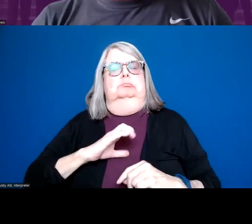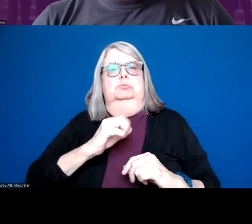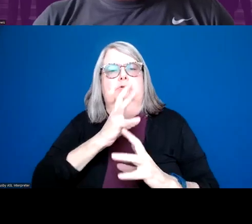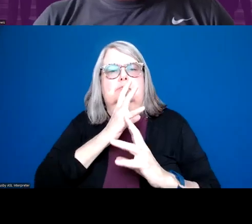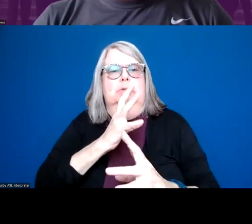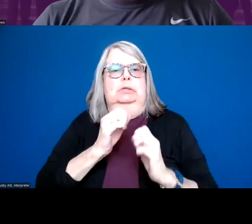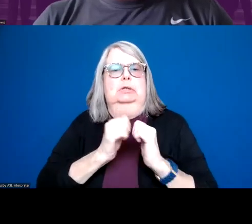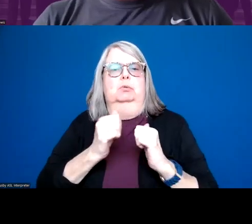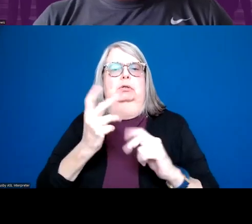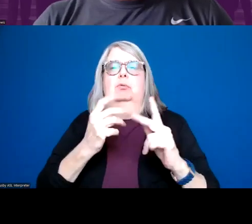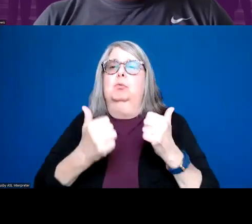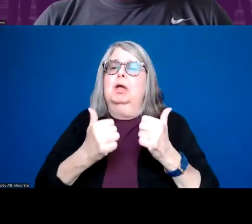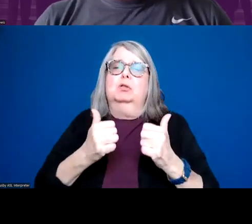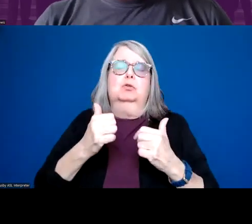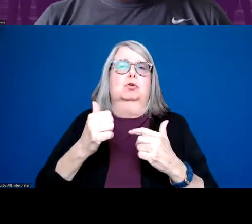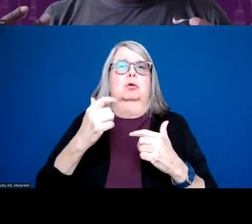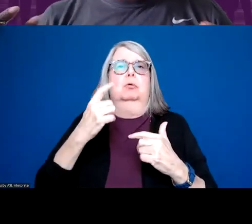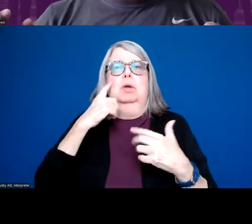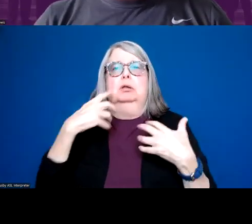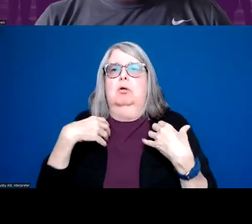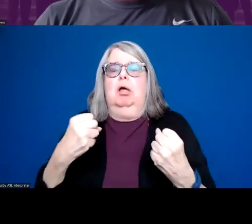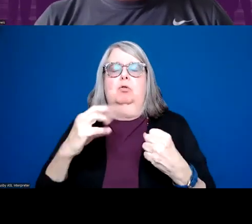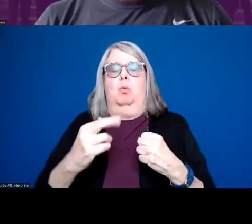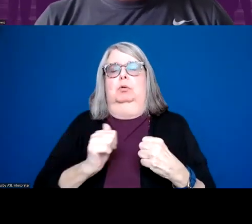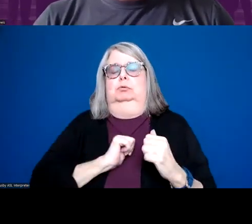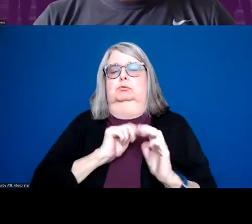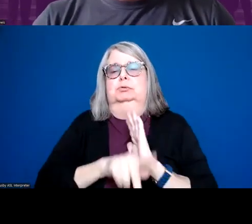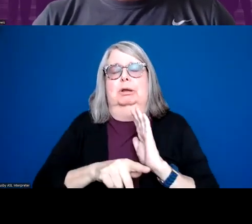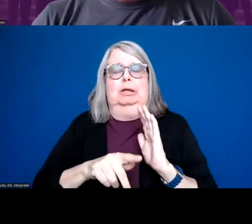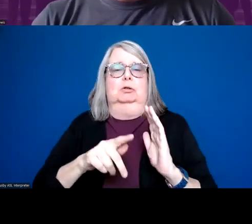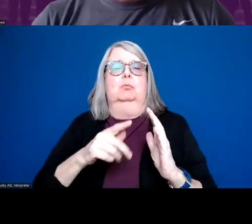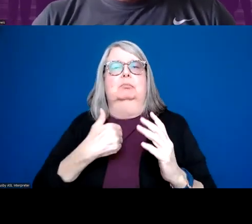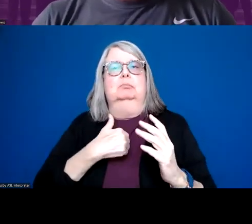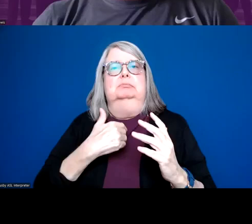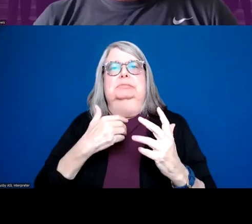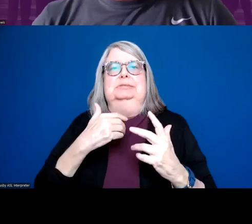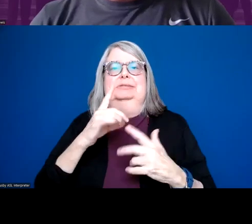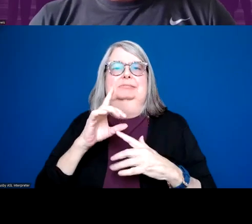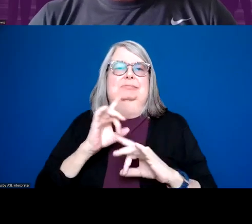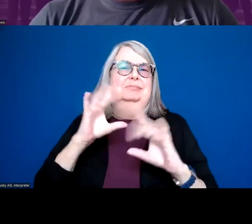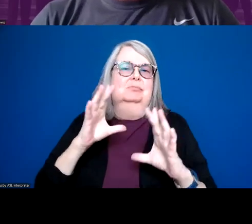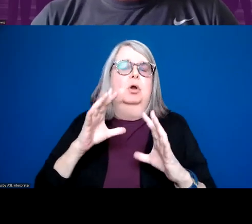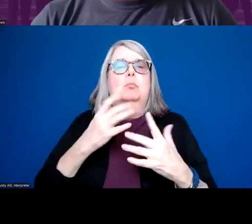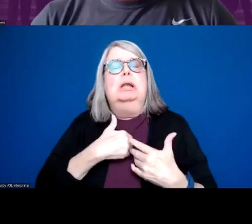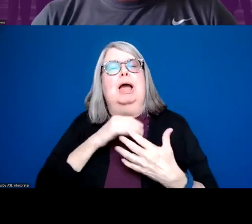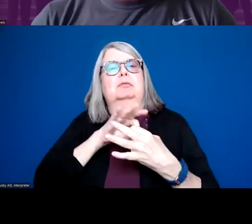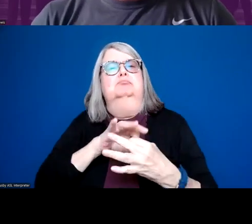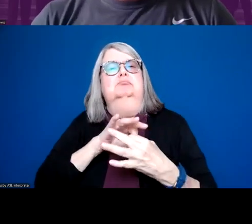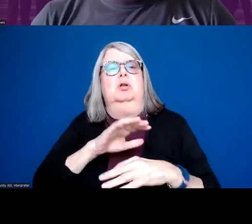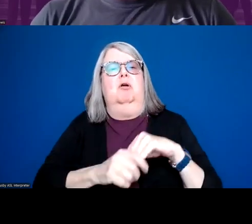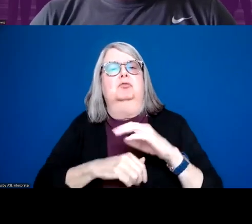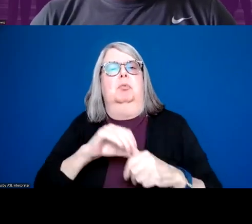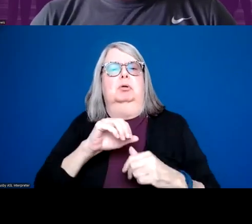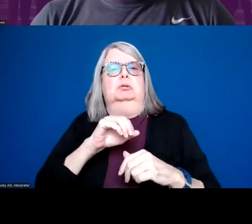in suicidal or mental health distress, but really just having a comfortable conversation around the topic because of the stigma that is associated with